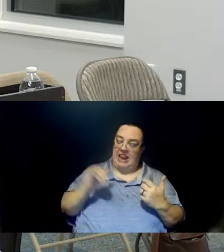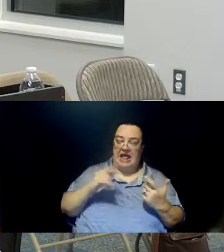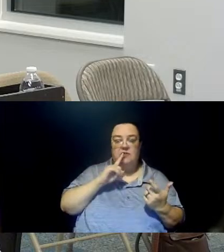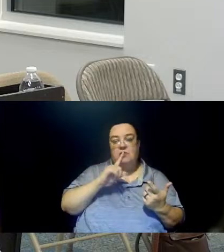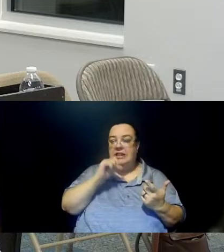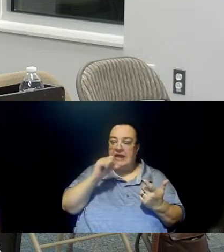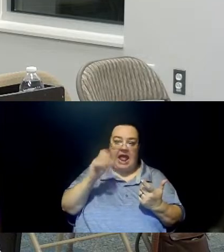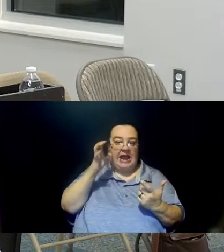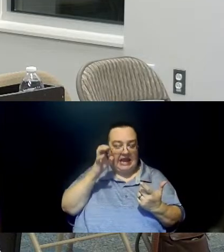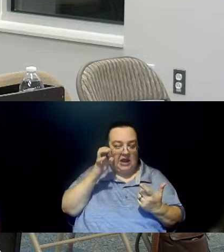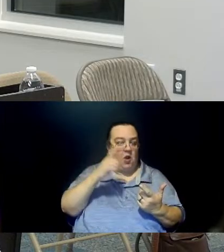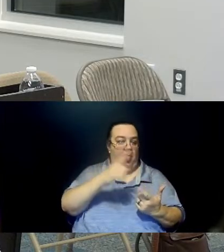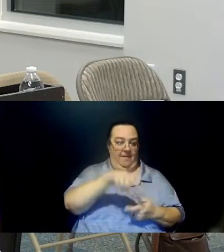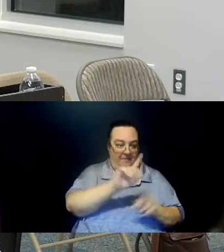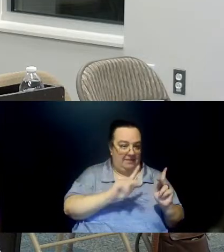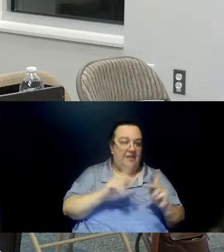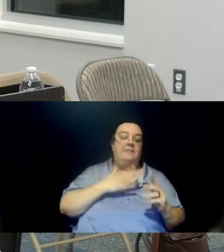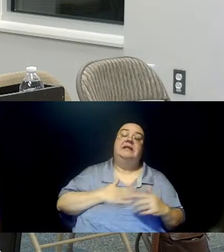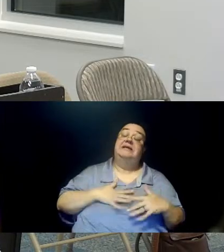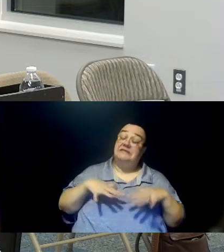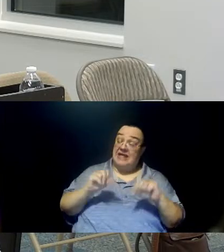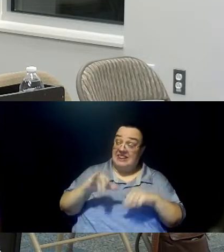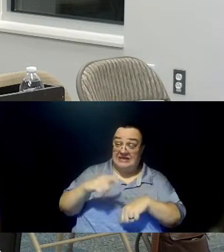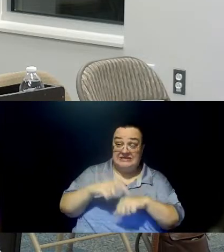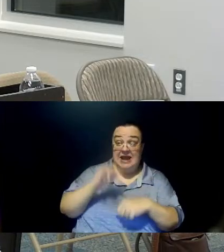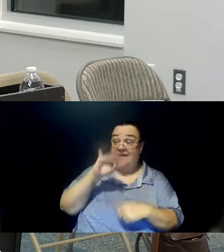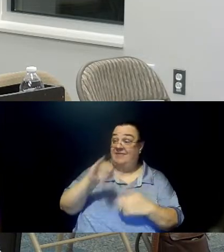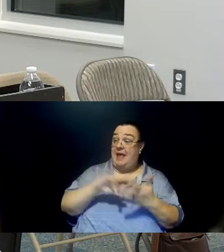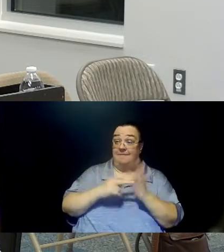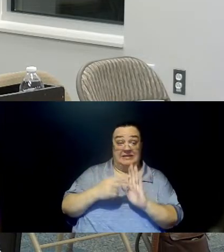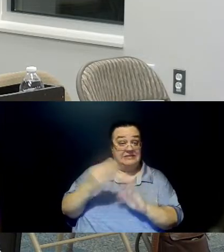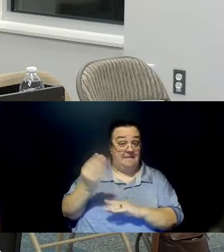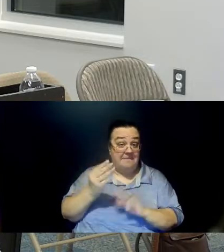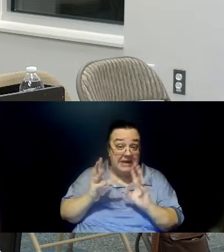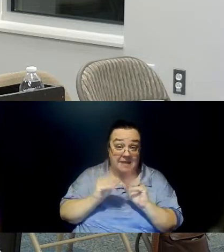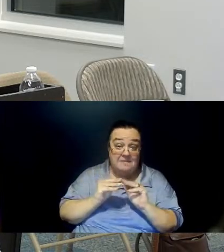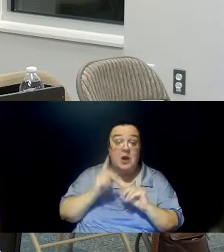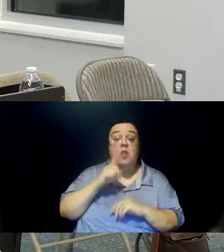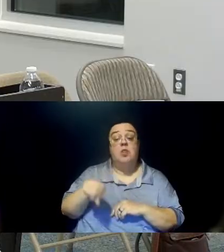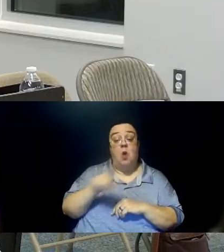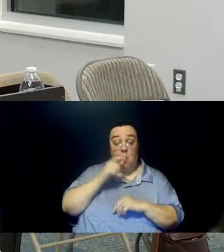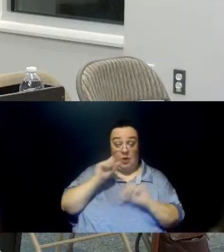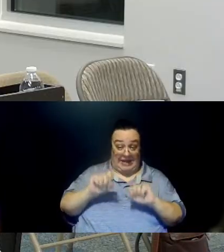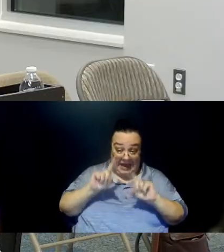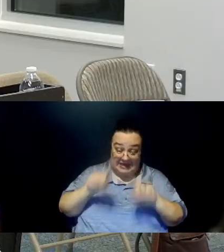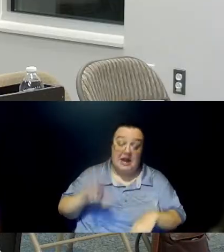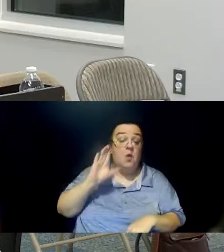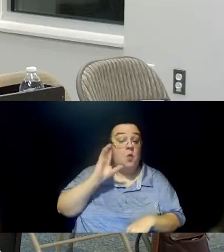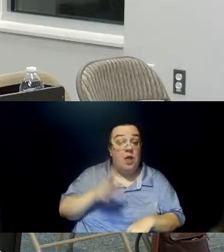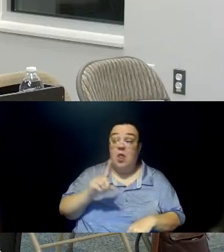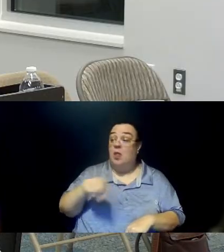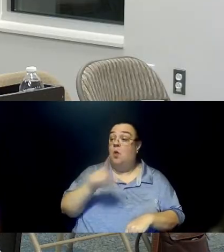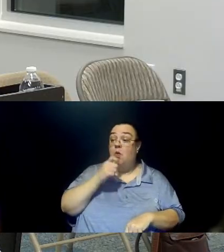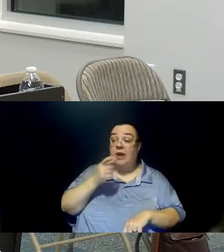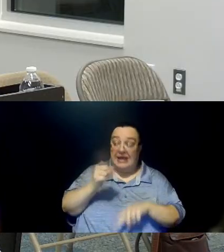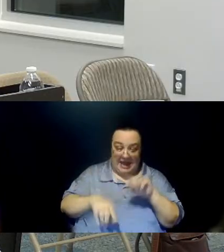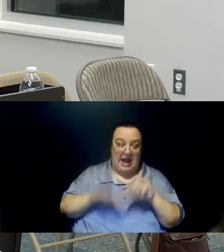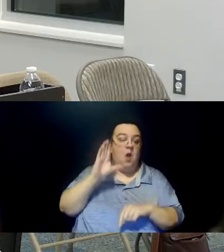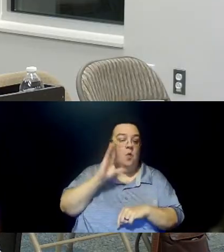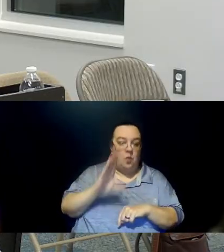So please take that time. If that means it's a Monday meeting, those who can attend will, those who can't will view the